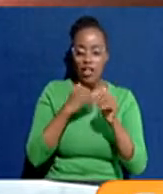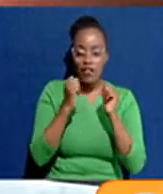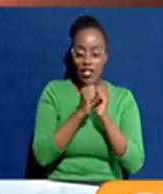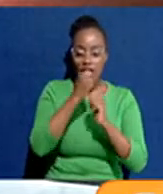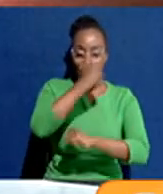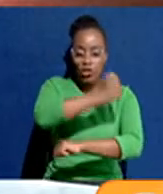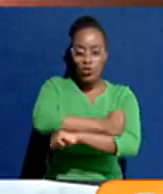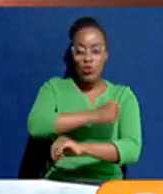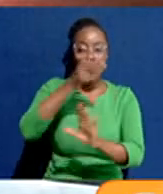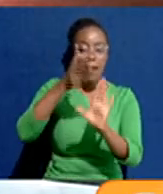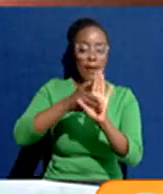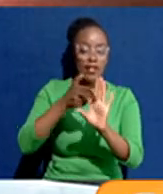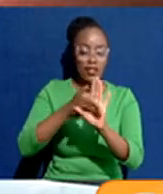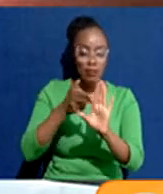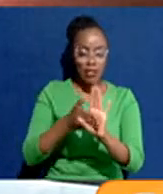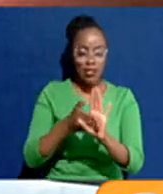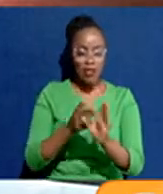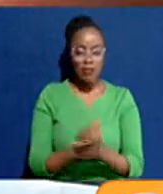schools participating.